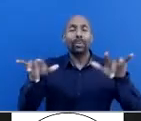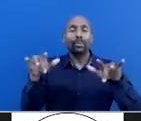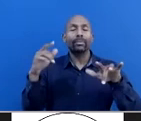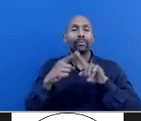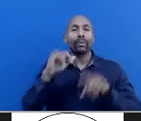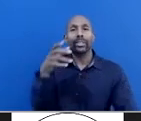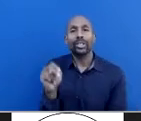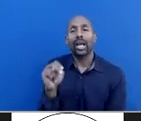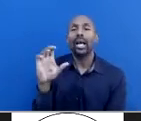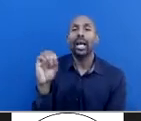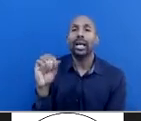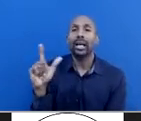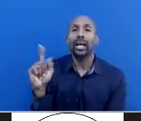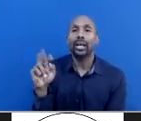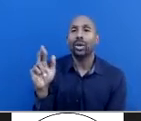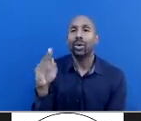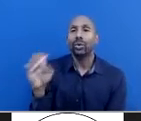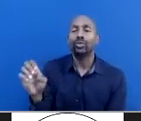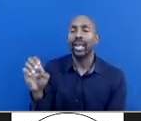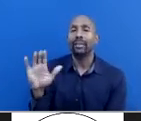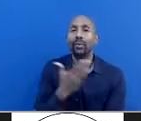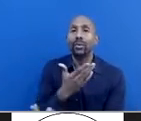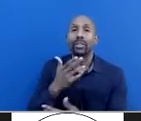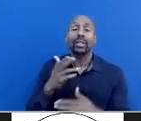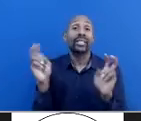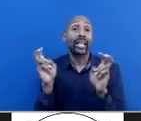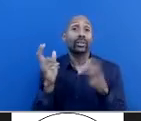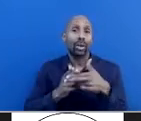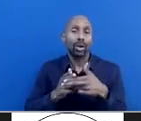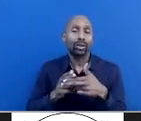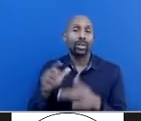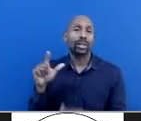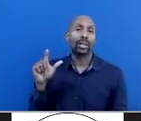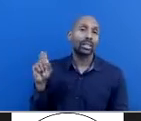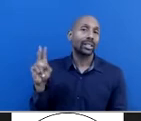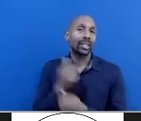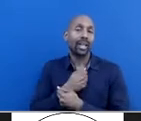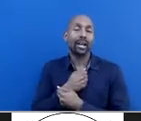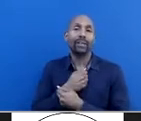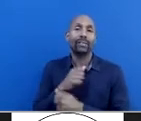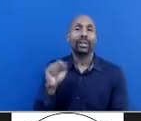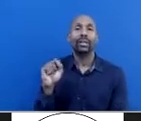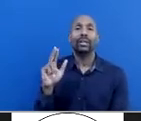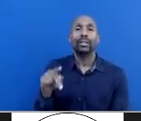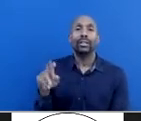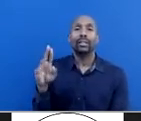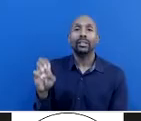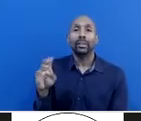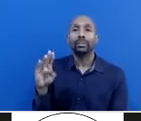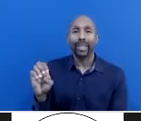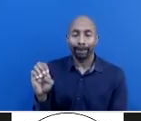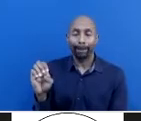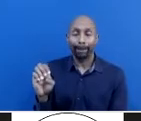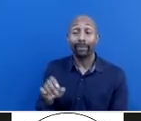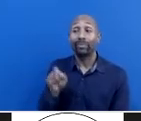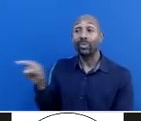this jazz classic. So what Jamal Cyrus has done, aside from sort of magnifying